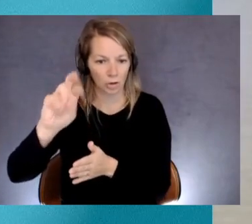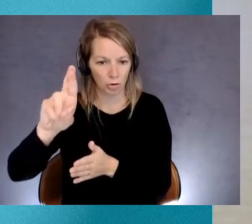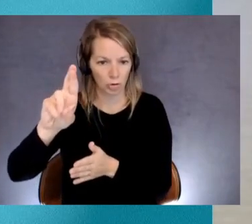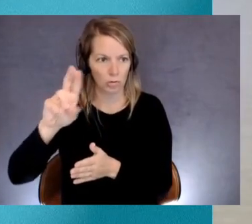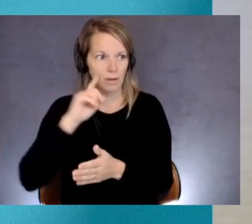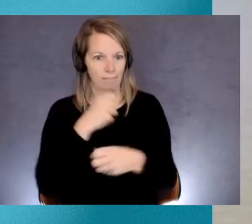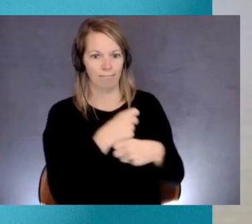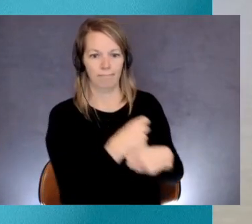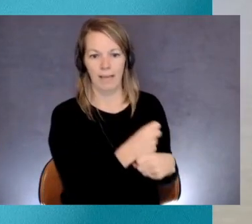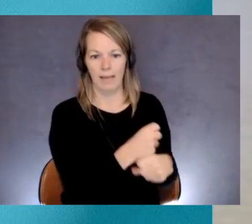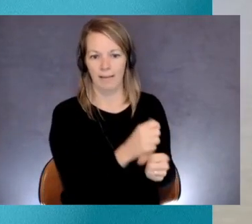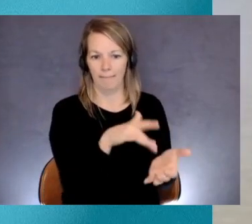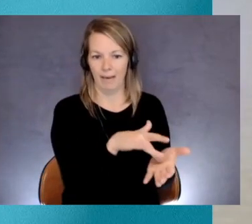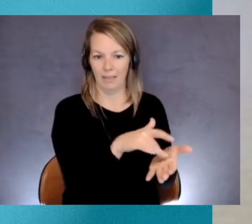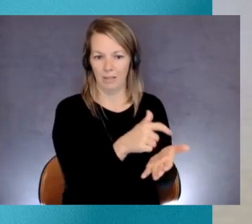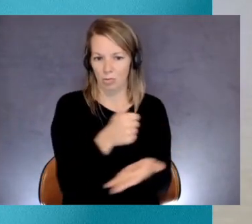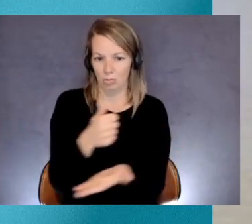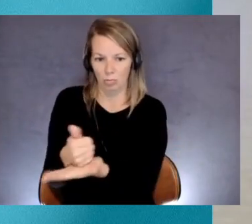medicines.